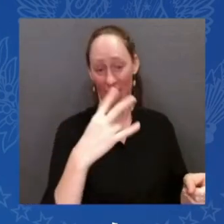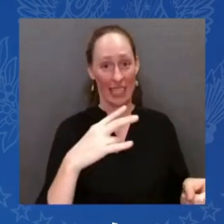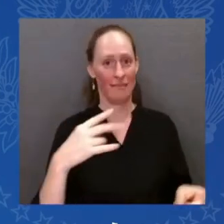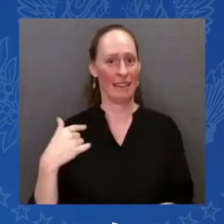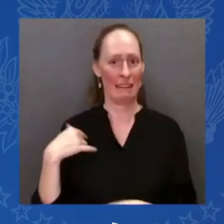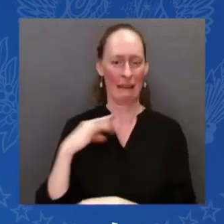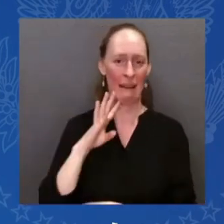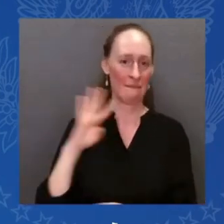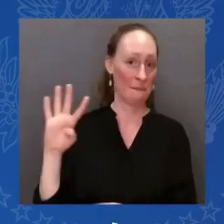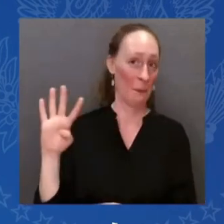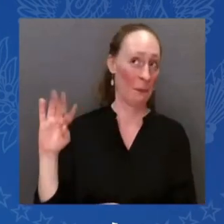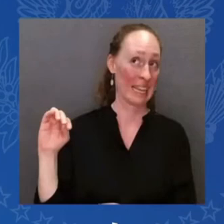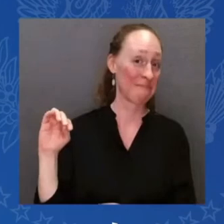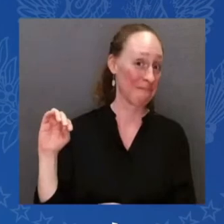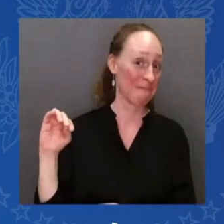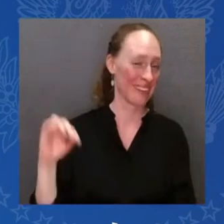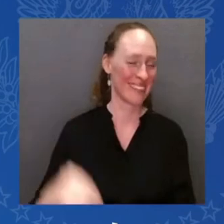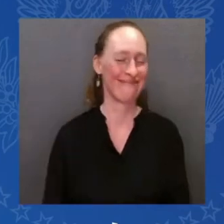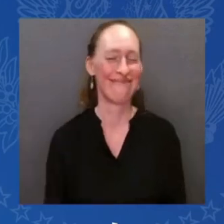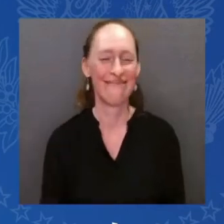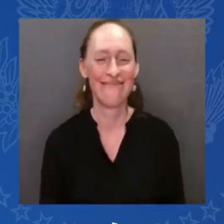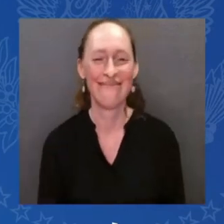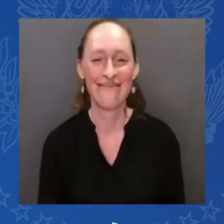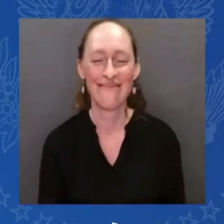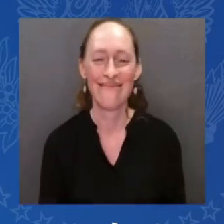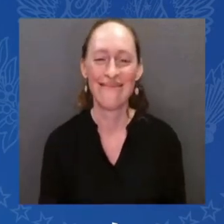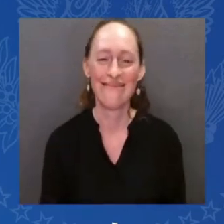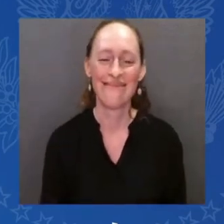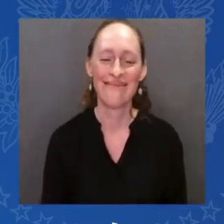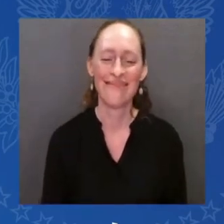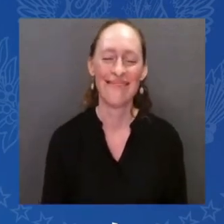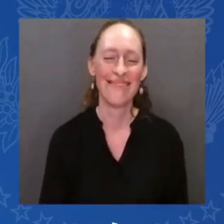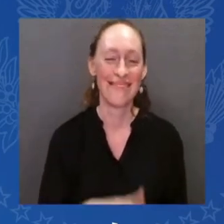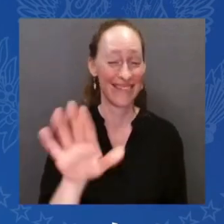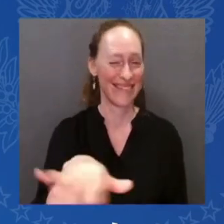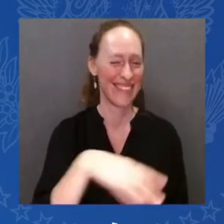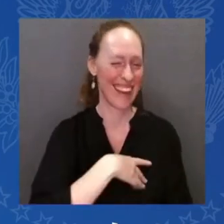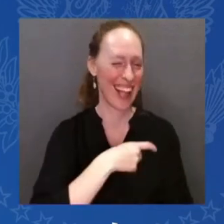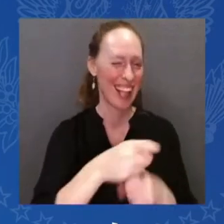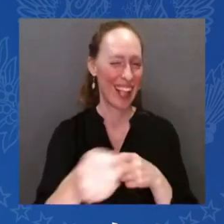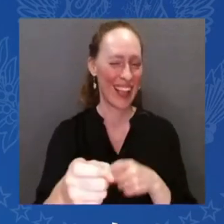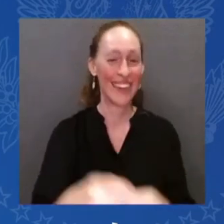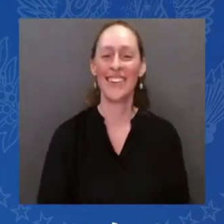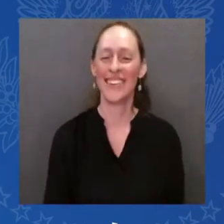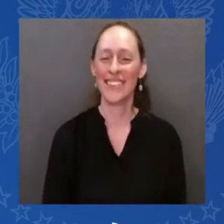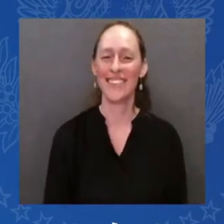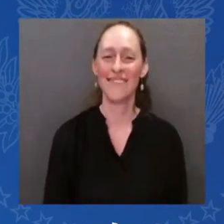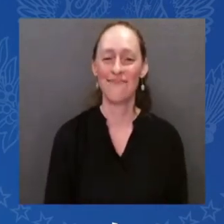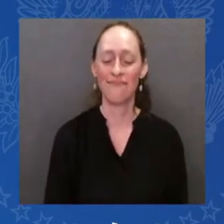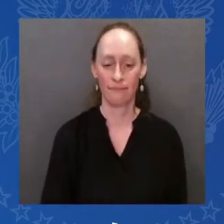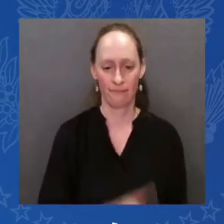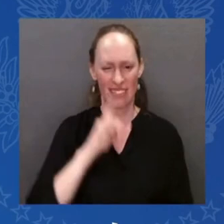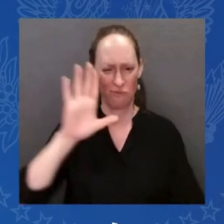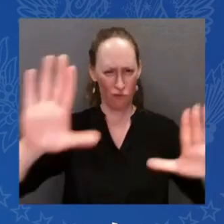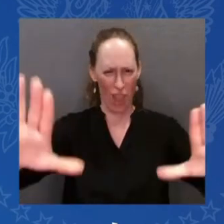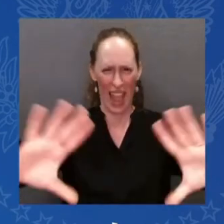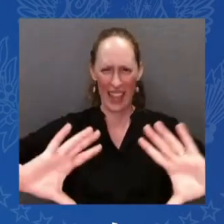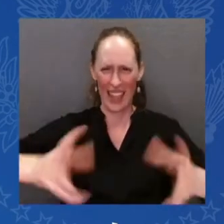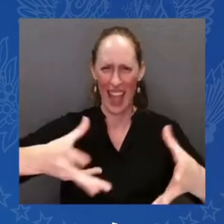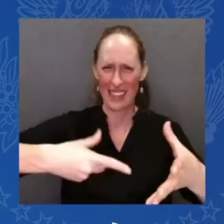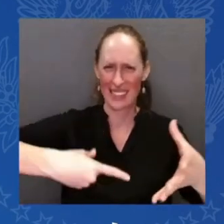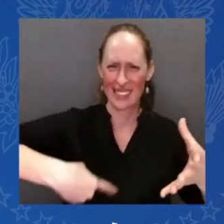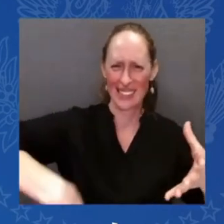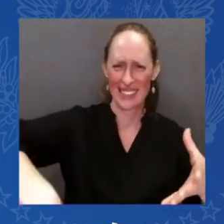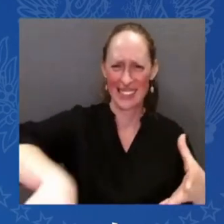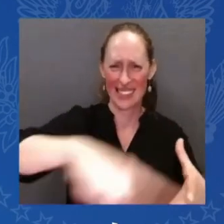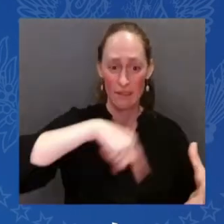everyone involved for making this film. It reminds us of the power, and I mean it sincerely, the power of diversity,